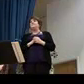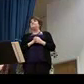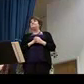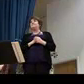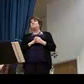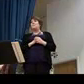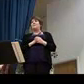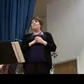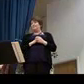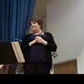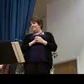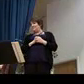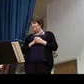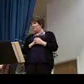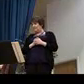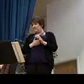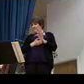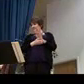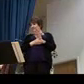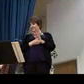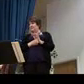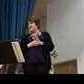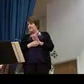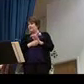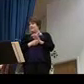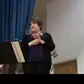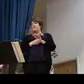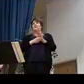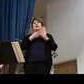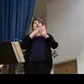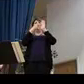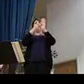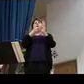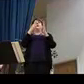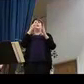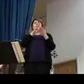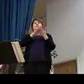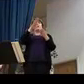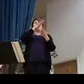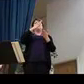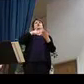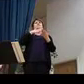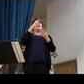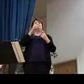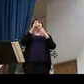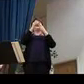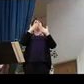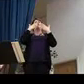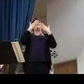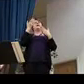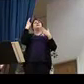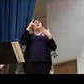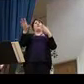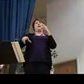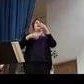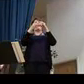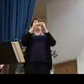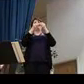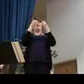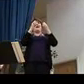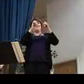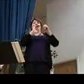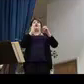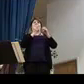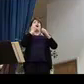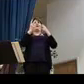On behalf of the college, my special thanks for the extra effort our visiting guests have made to join us in the platform party